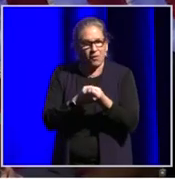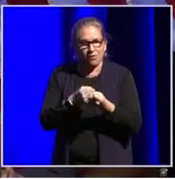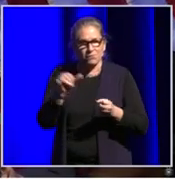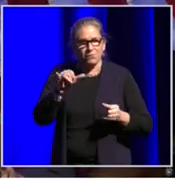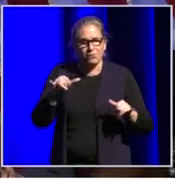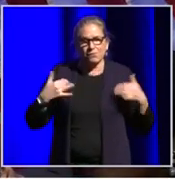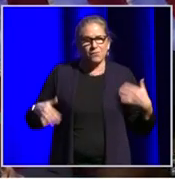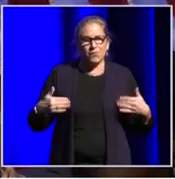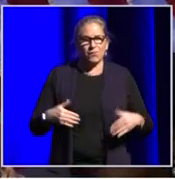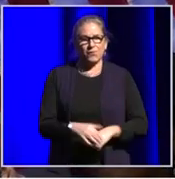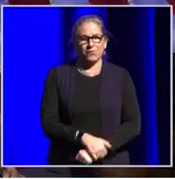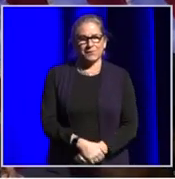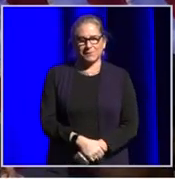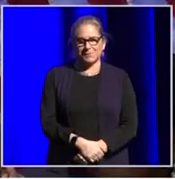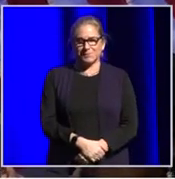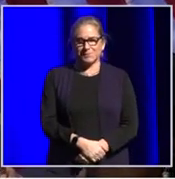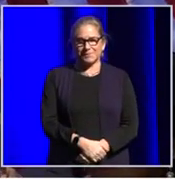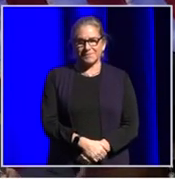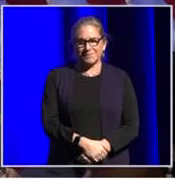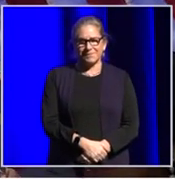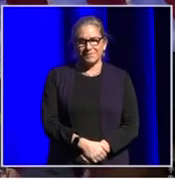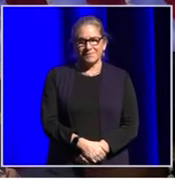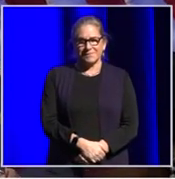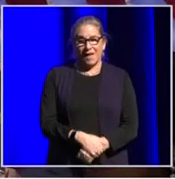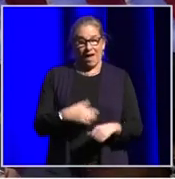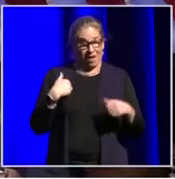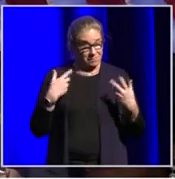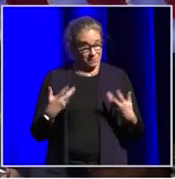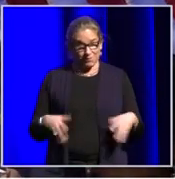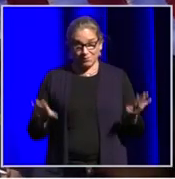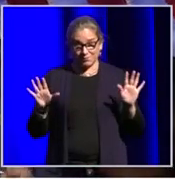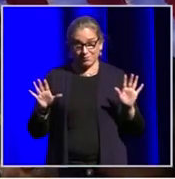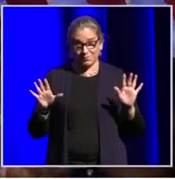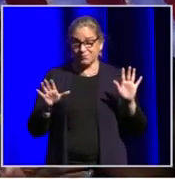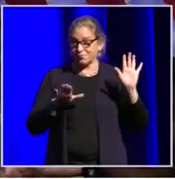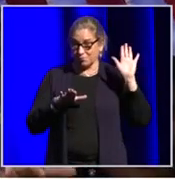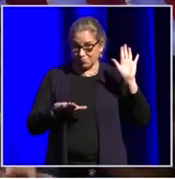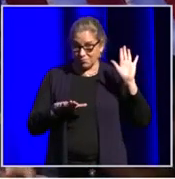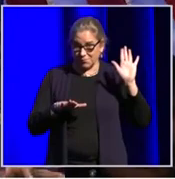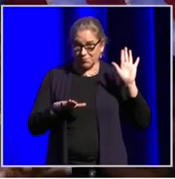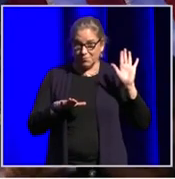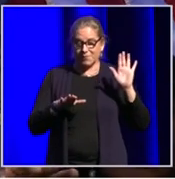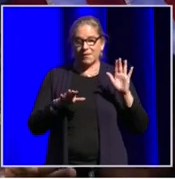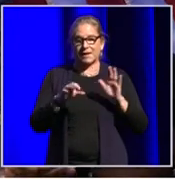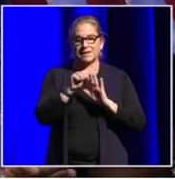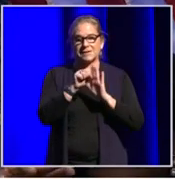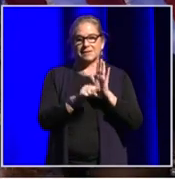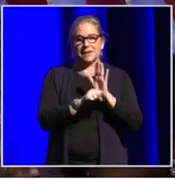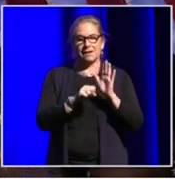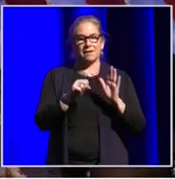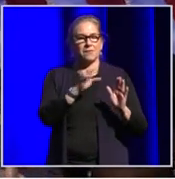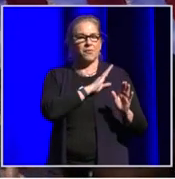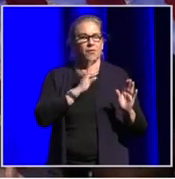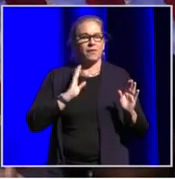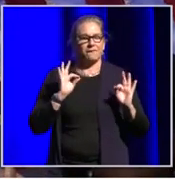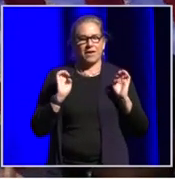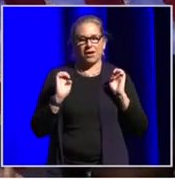remarks after being sworn in to the State Board of Education, I referenced the classic line from Charles